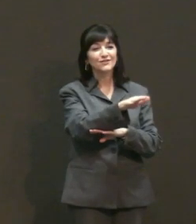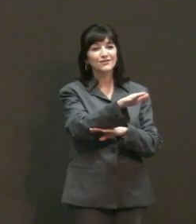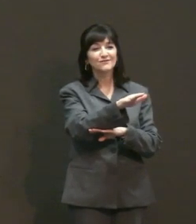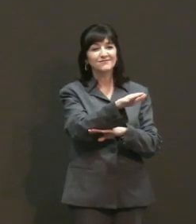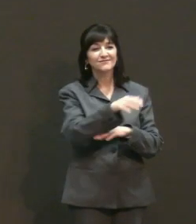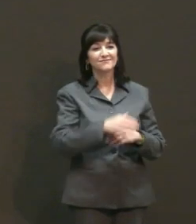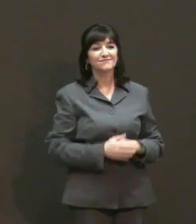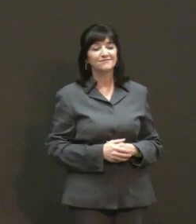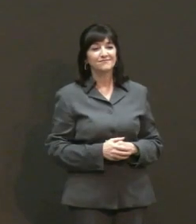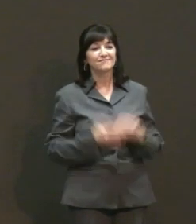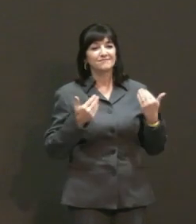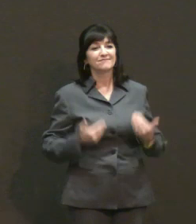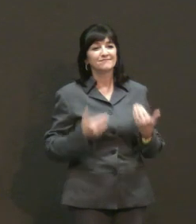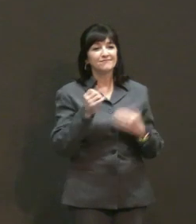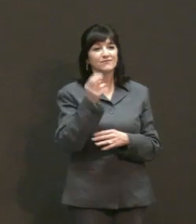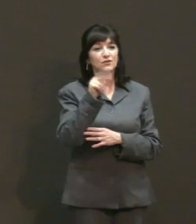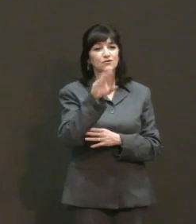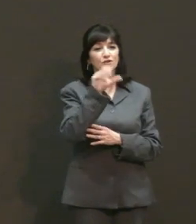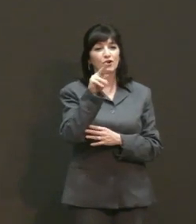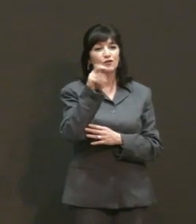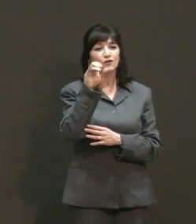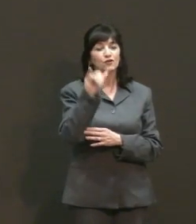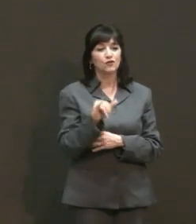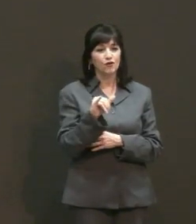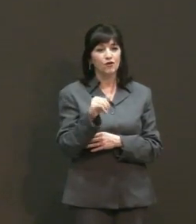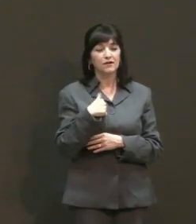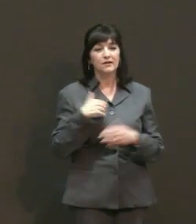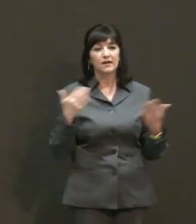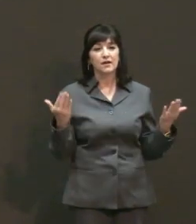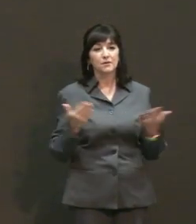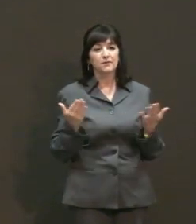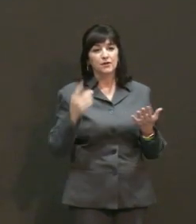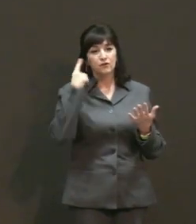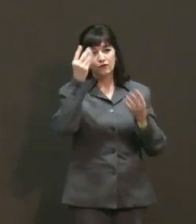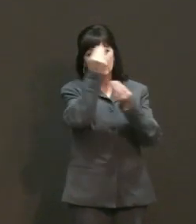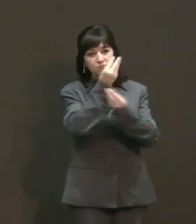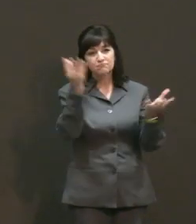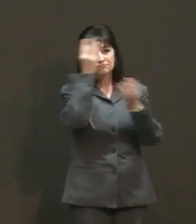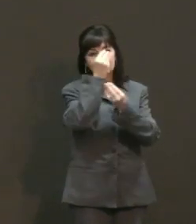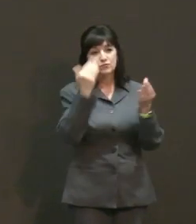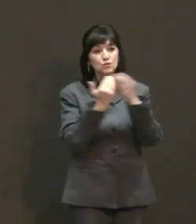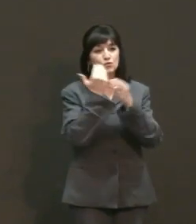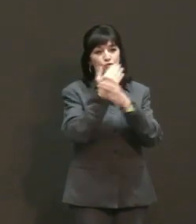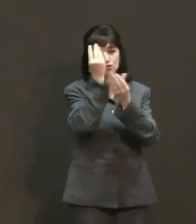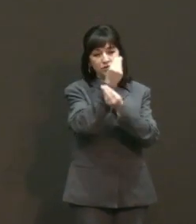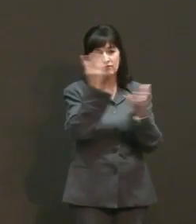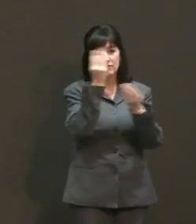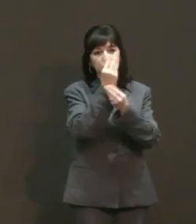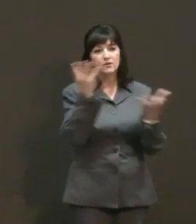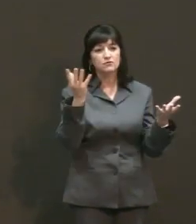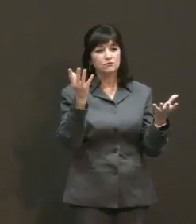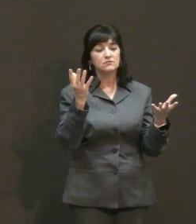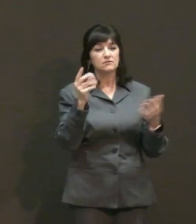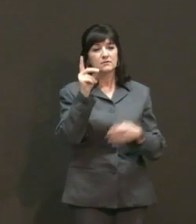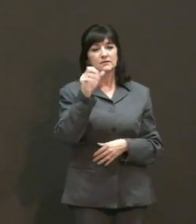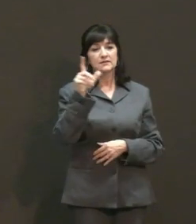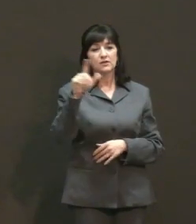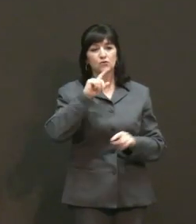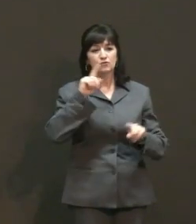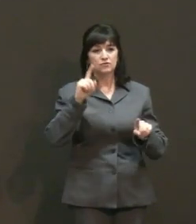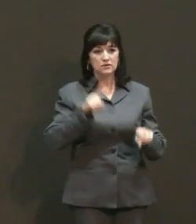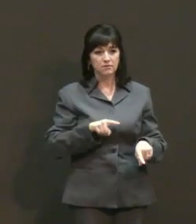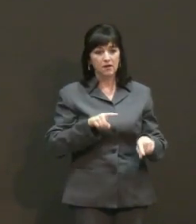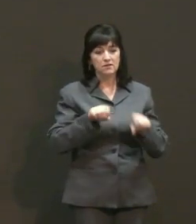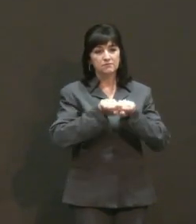I'm Governor John Carney, and I'm here for our press briefing, our update on Delaware's response to COVID-19 outbreak